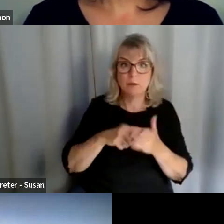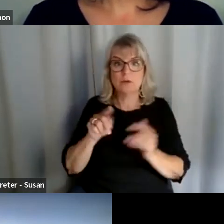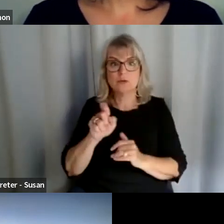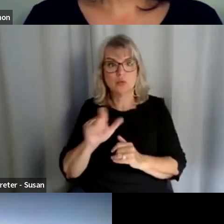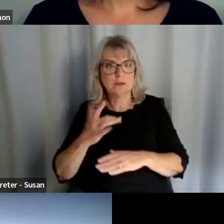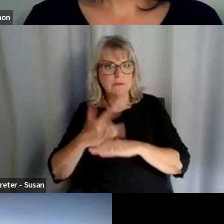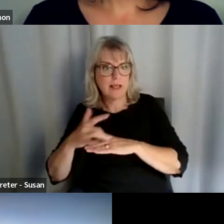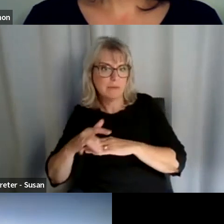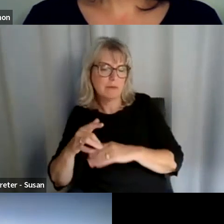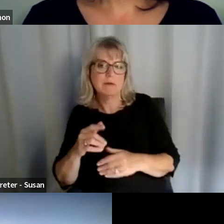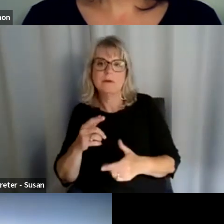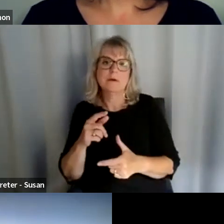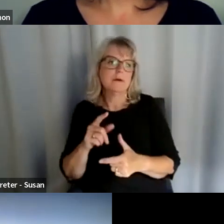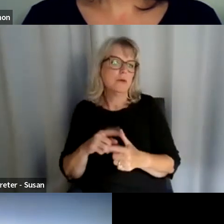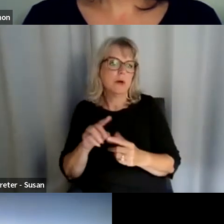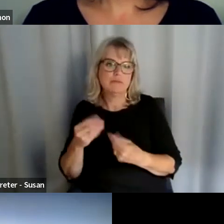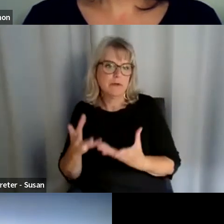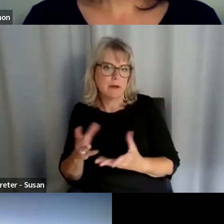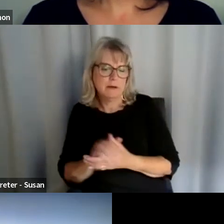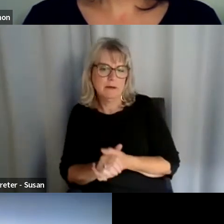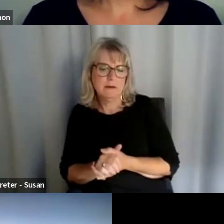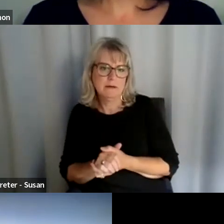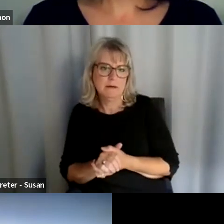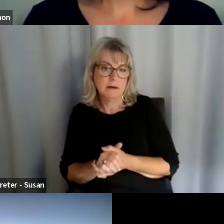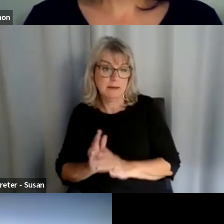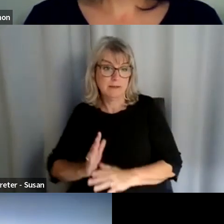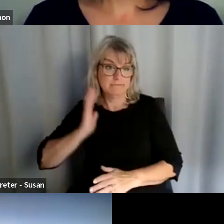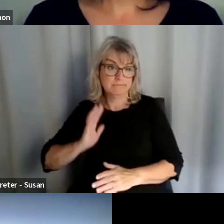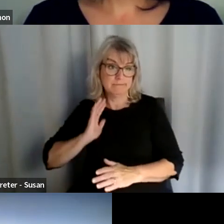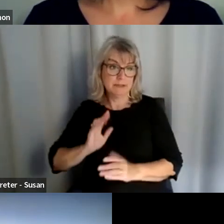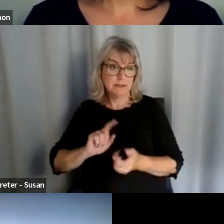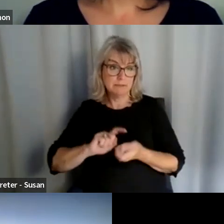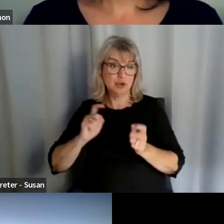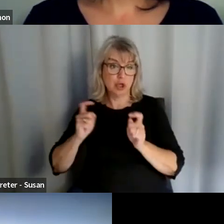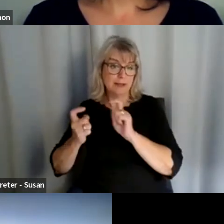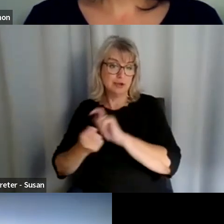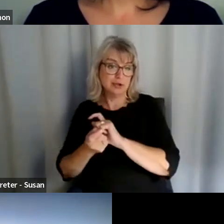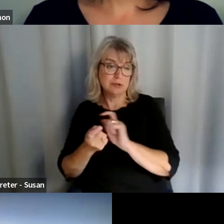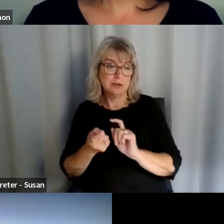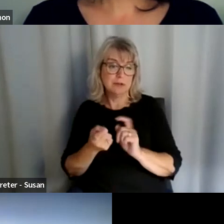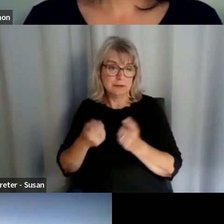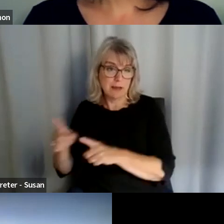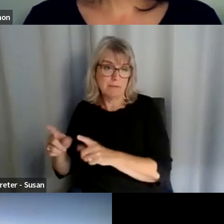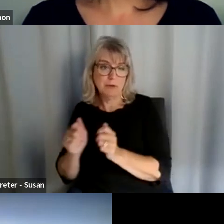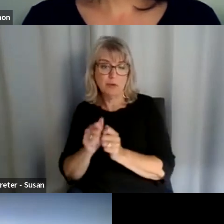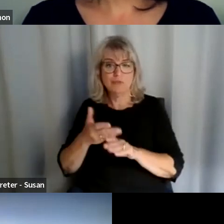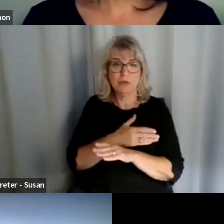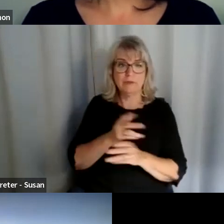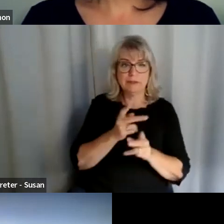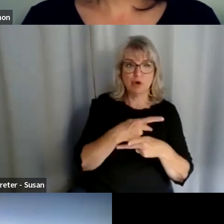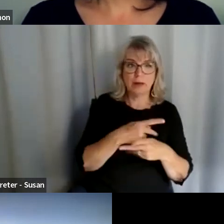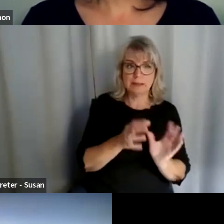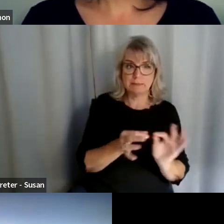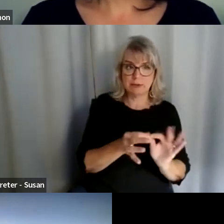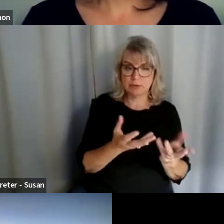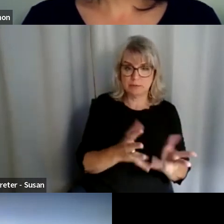buy? And I think, cause there's already been some movement on some of the other products that I mentioned, you